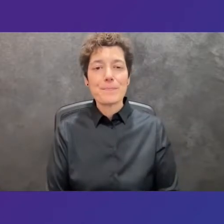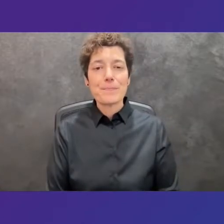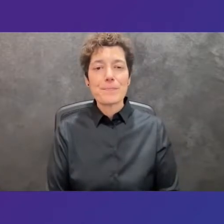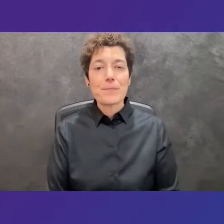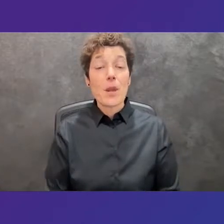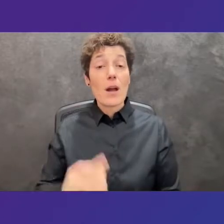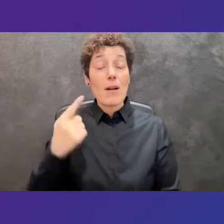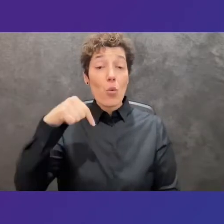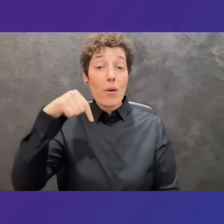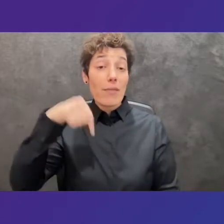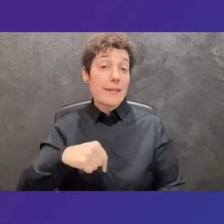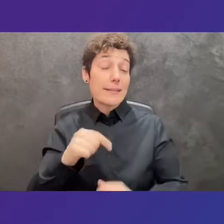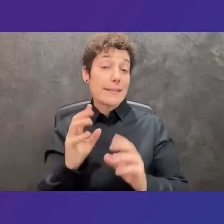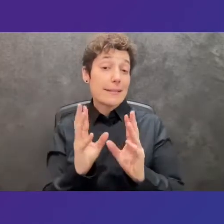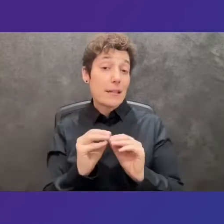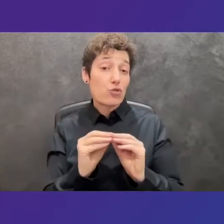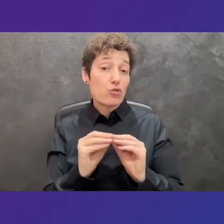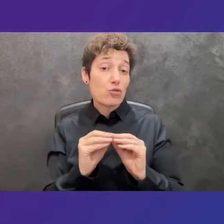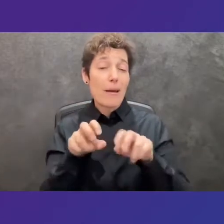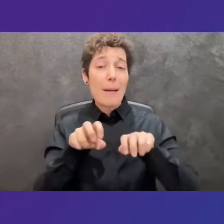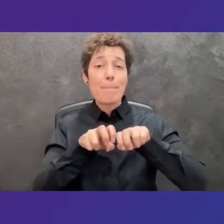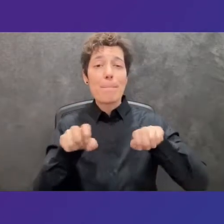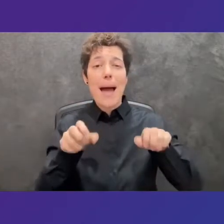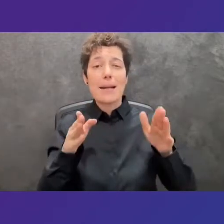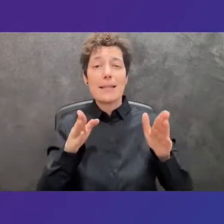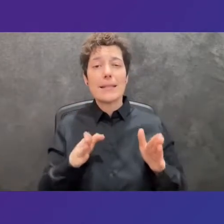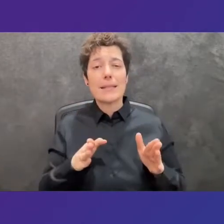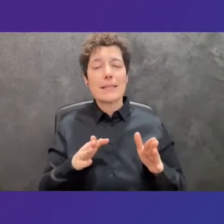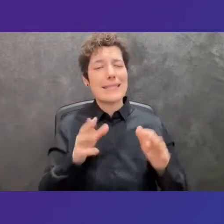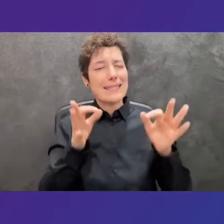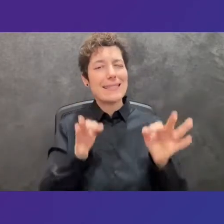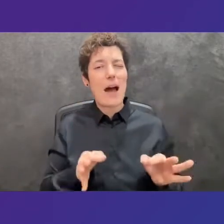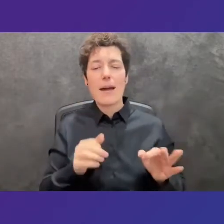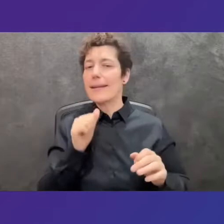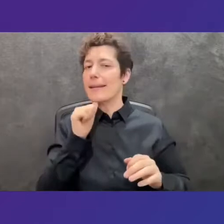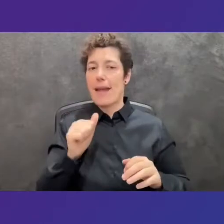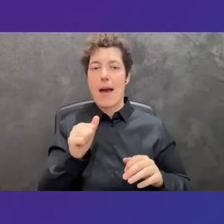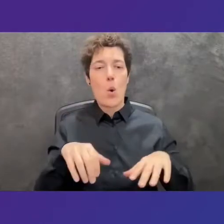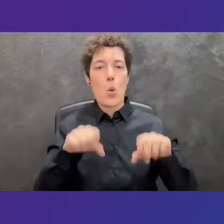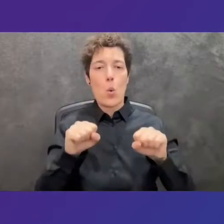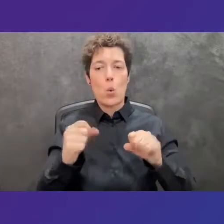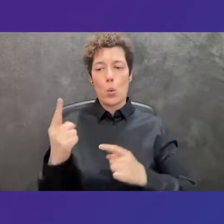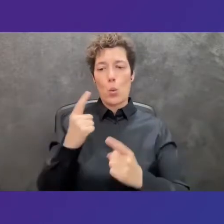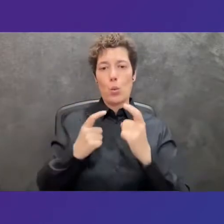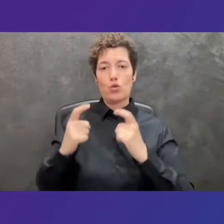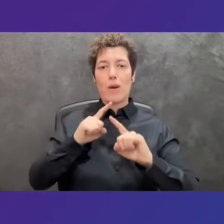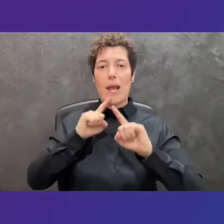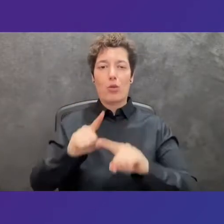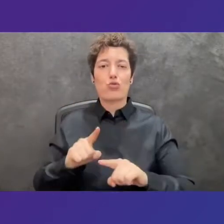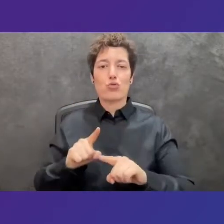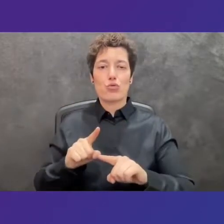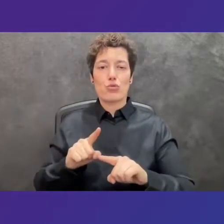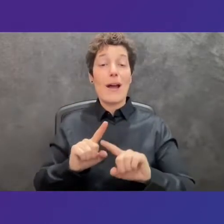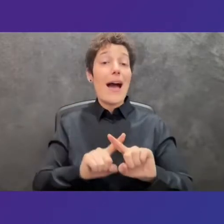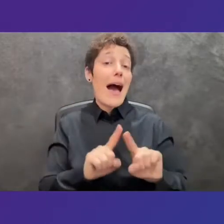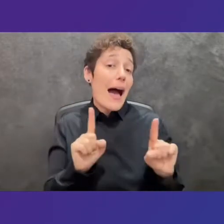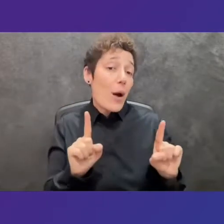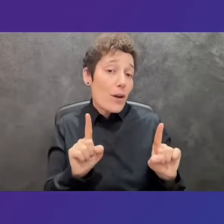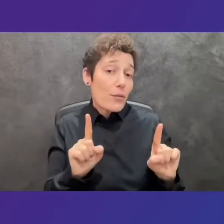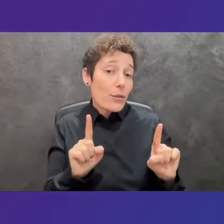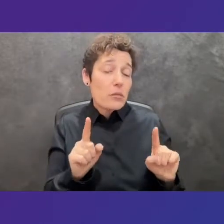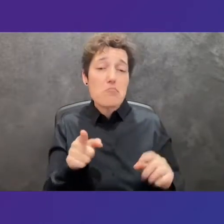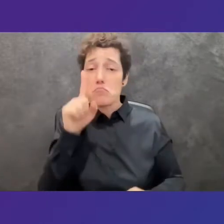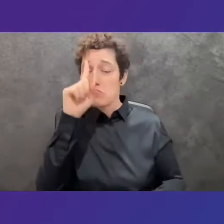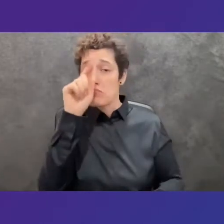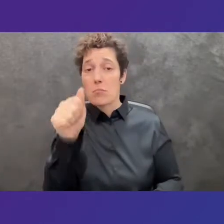not hold a Q&A to ensure presence of mind and ease in the conversation. However, please feel free